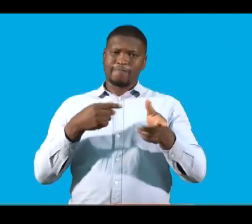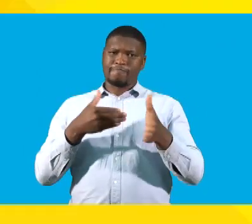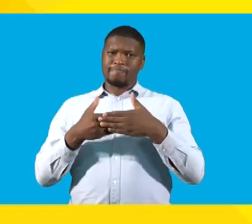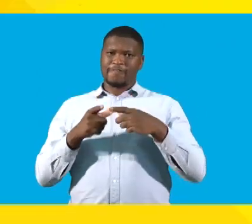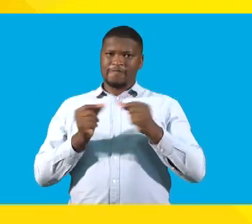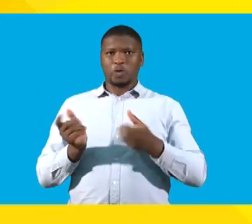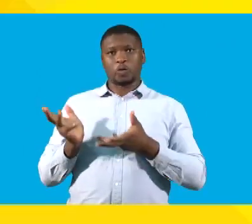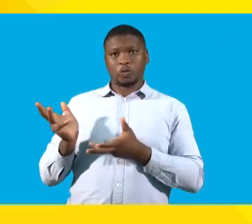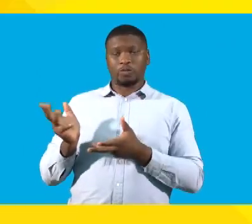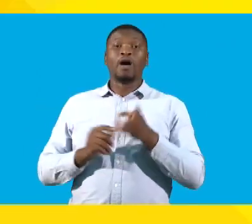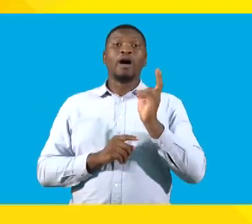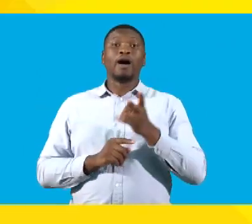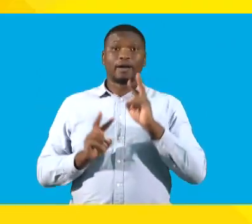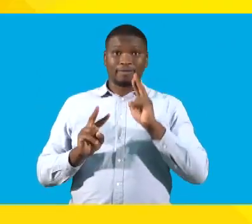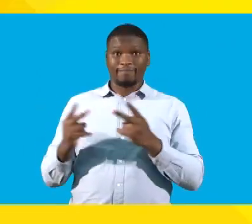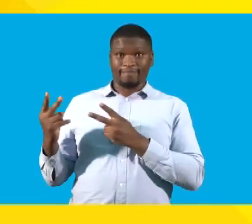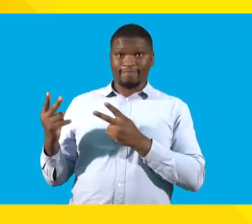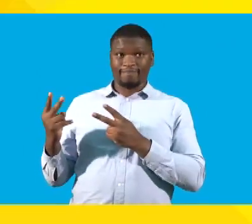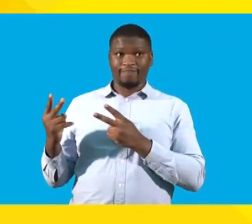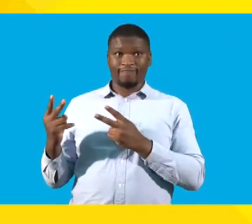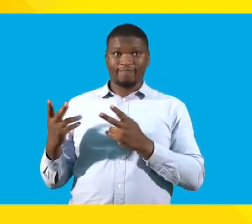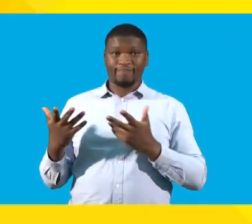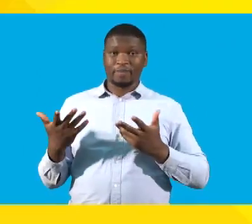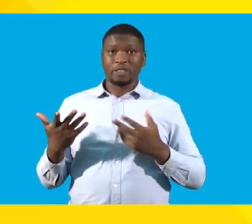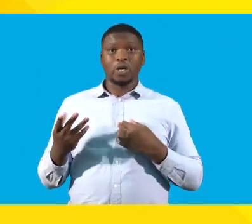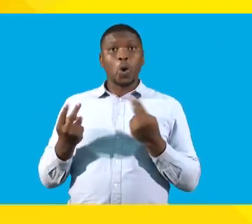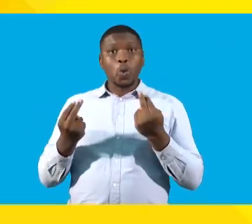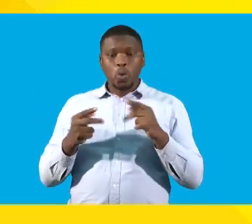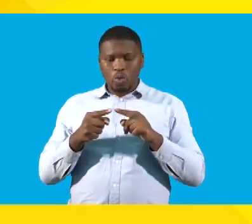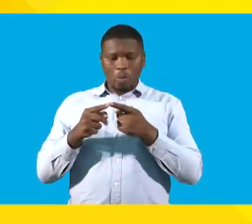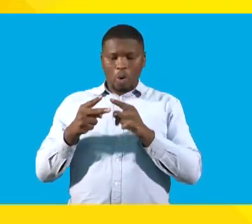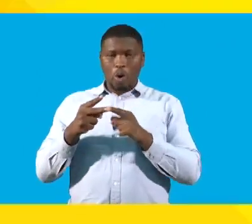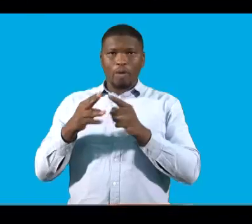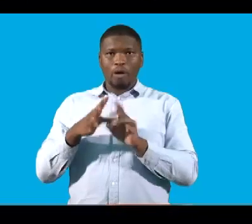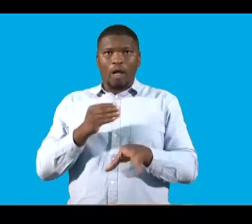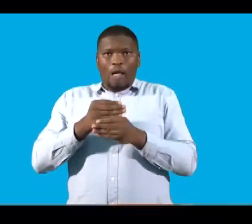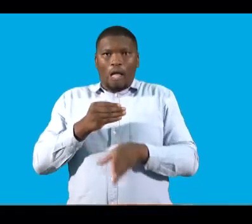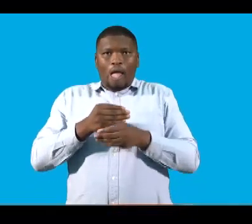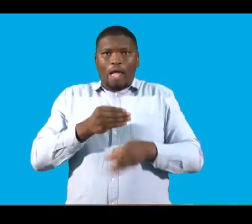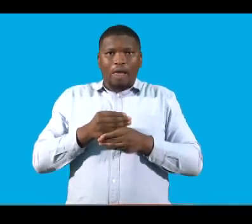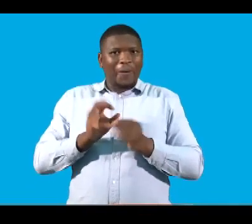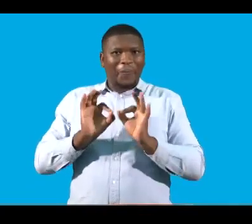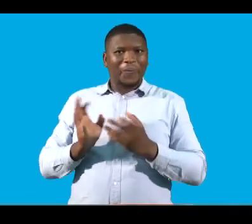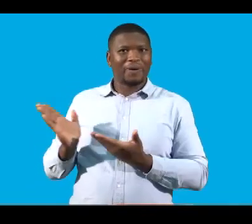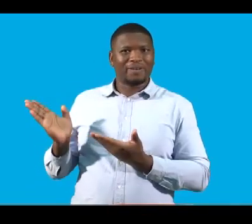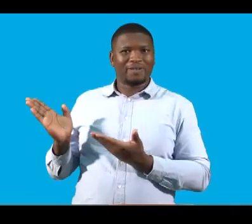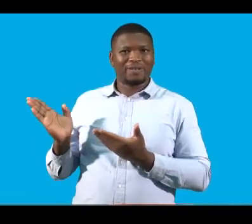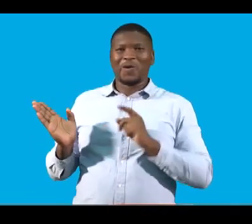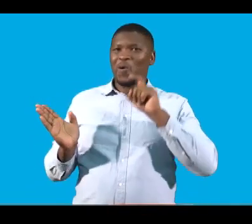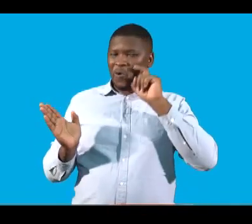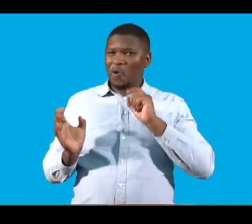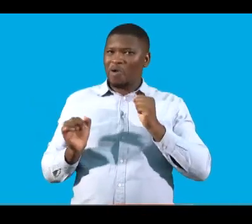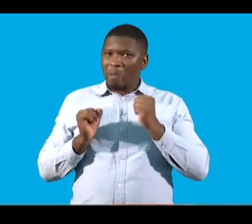conclusion appropriately. So, let's go over the conclusion again. I have not introduced any